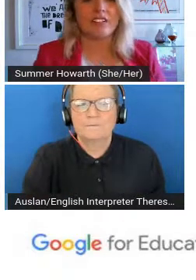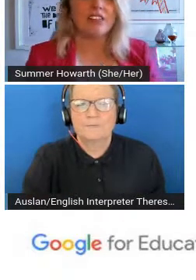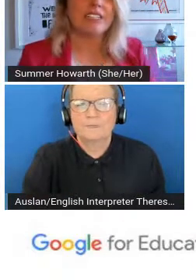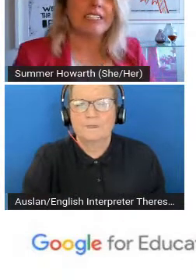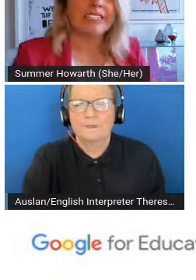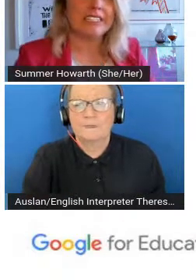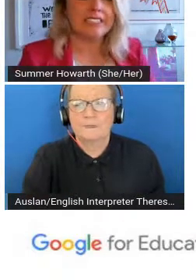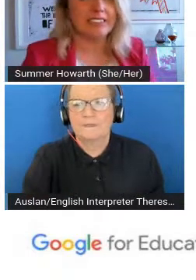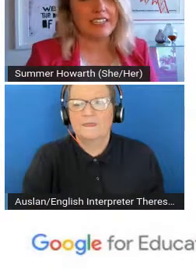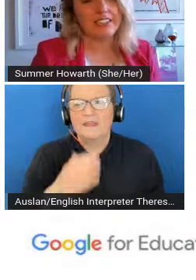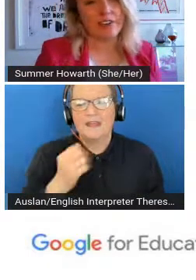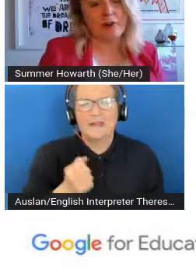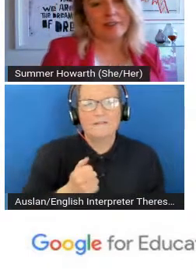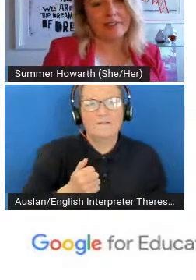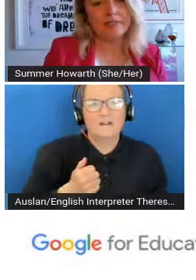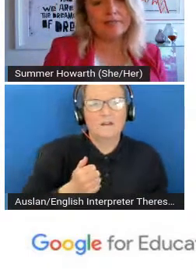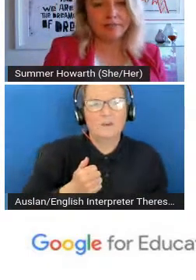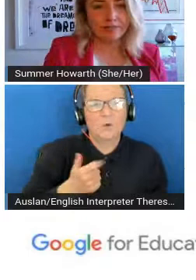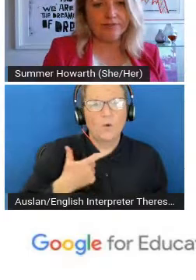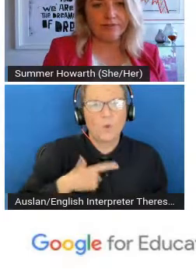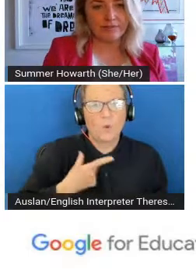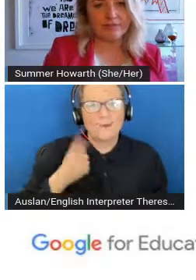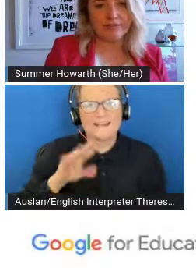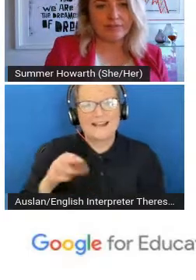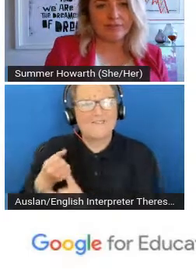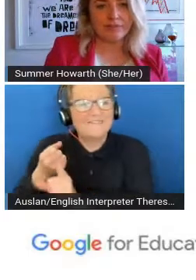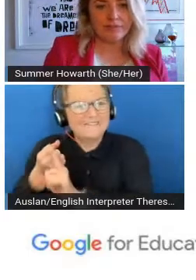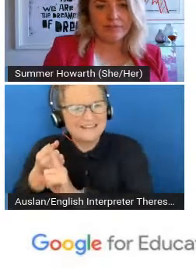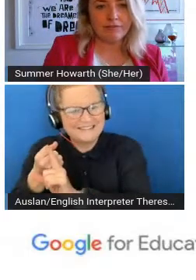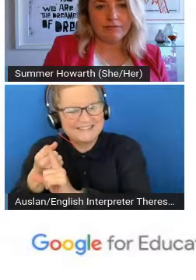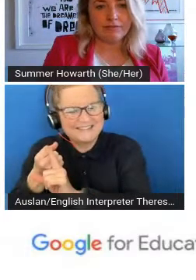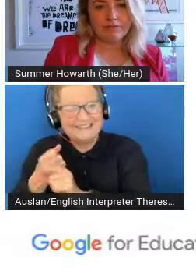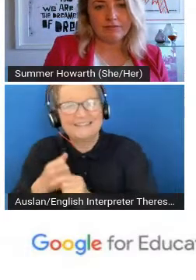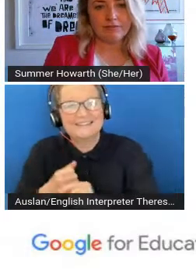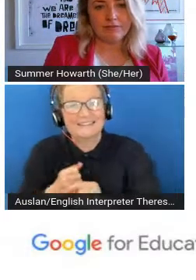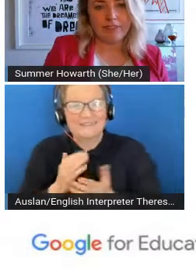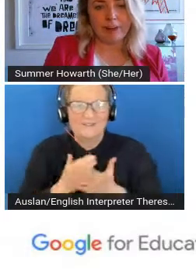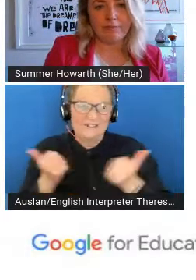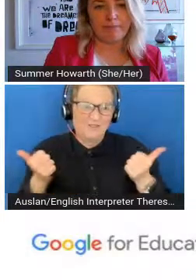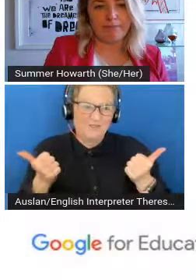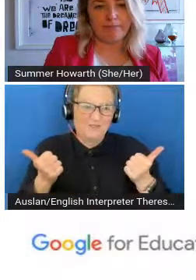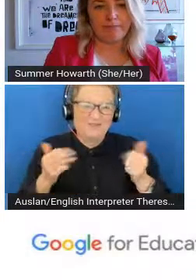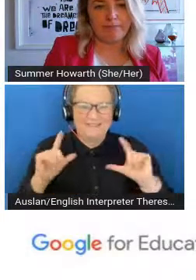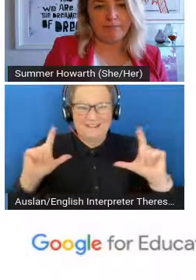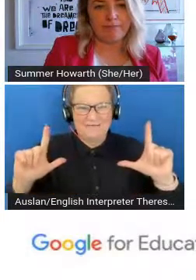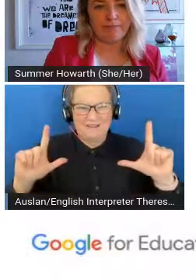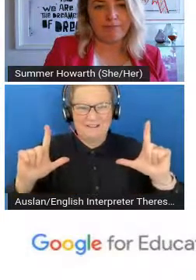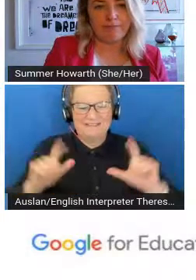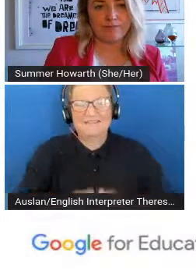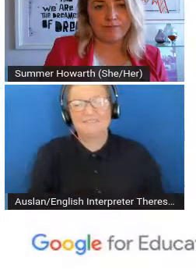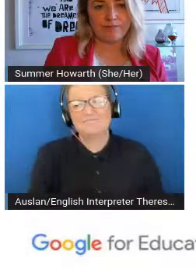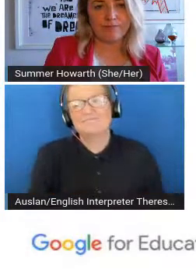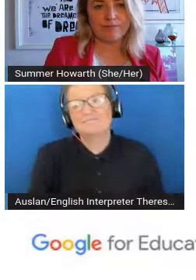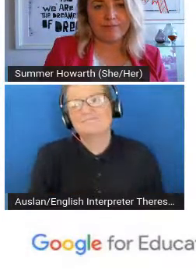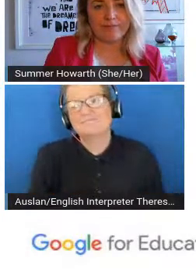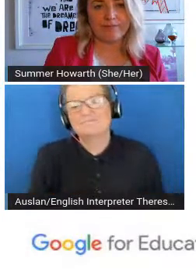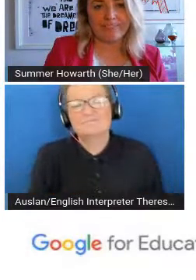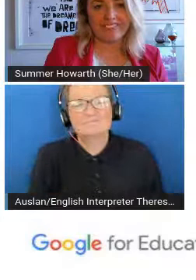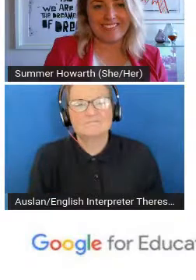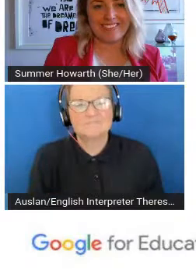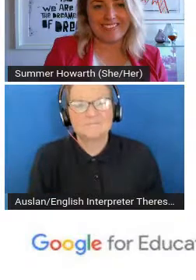of Chris's thinking canvases. So this is always really good, right? Yeah. And then let's just jump